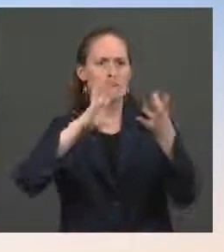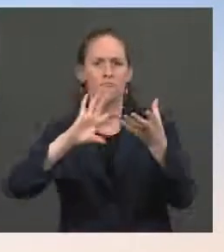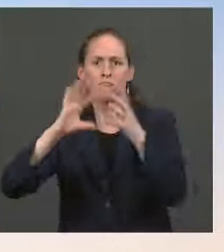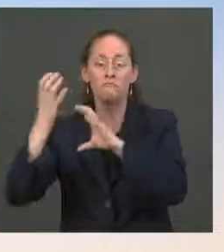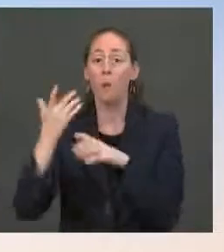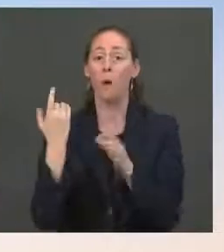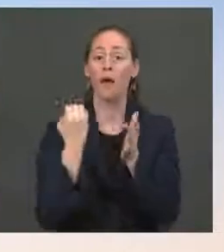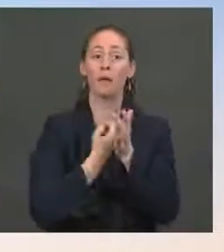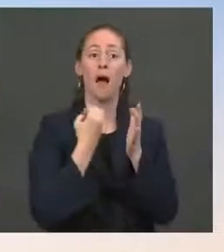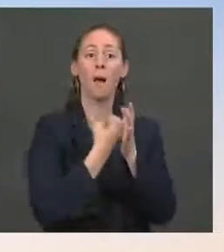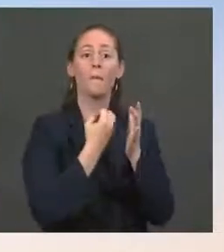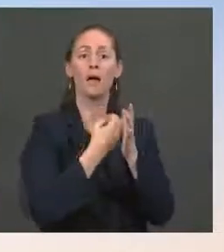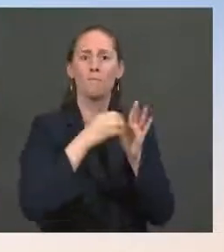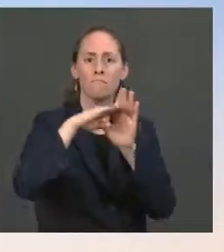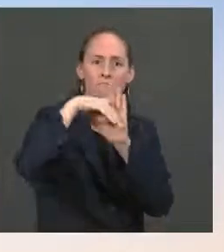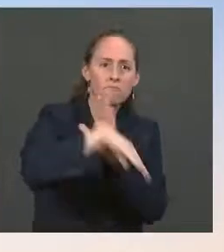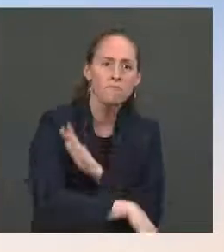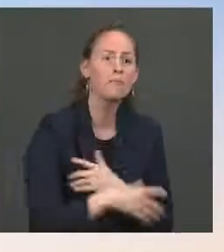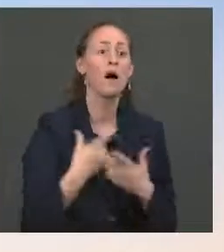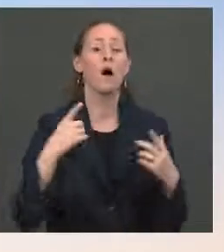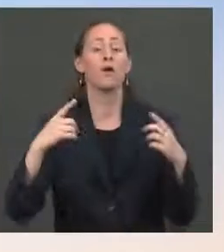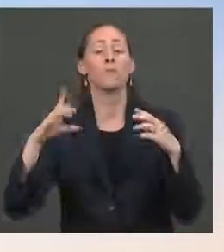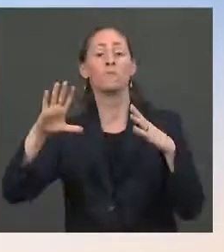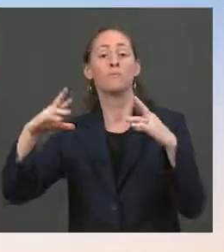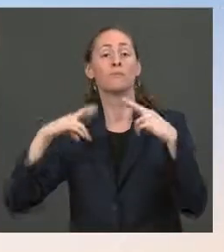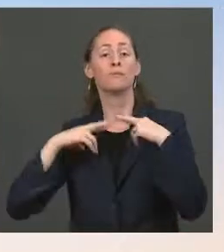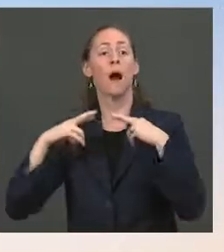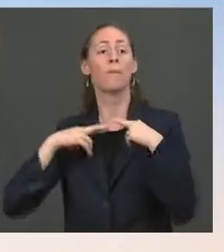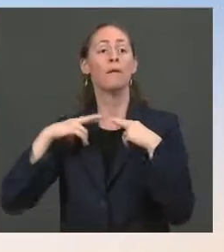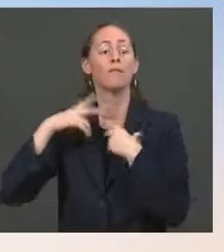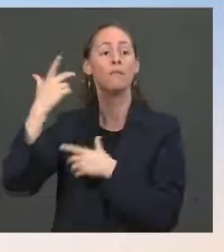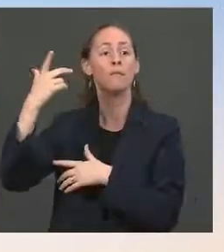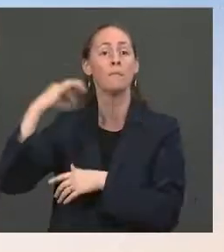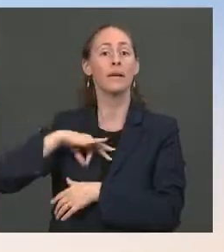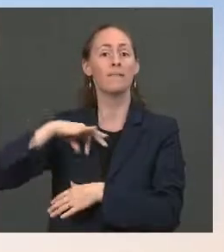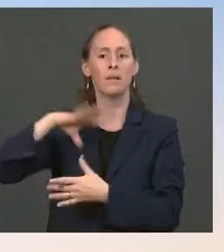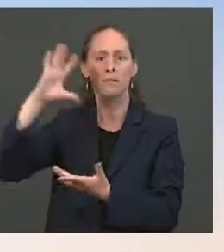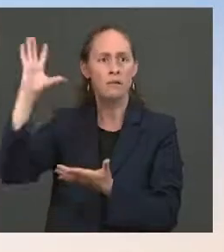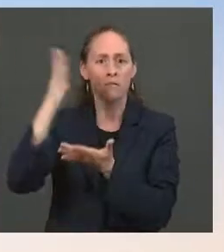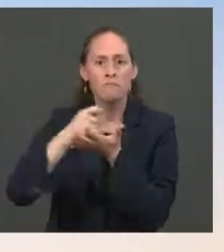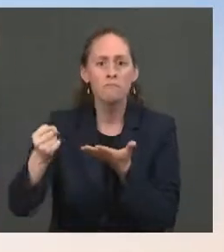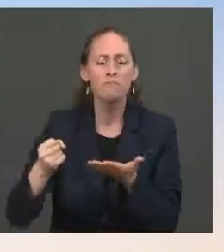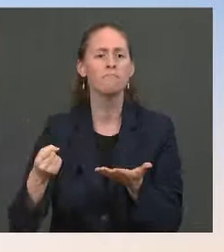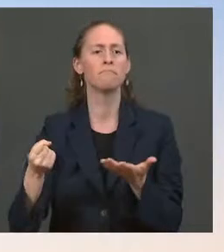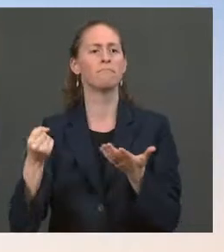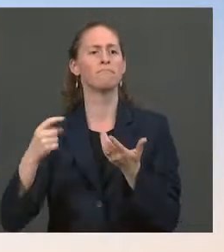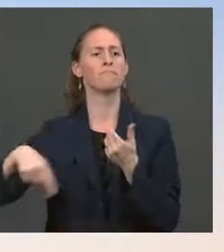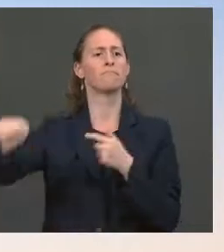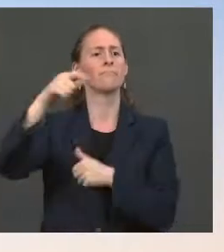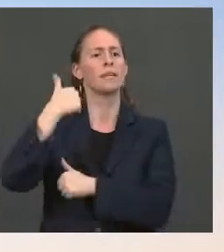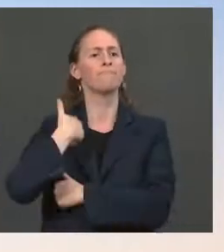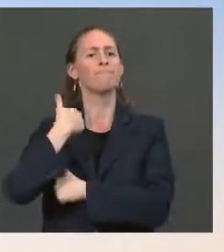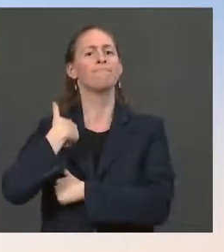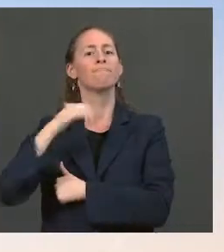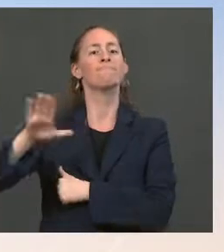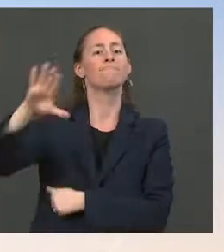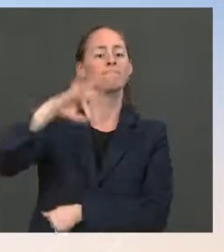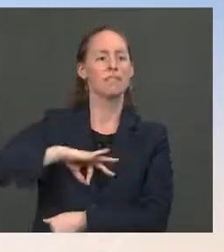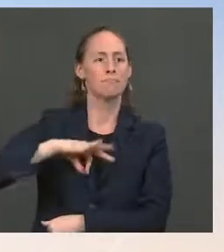savings, salaries for service members. There's a great deal that is at risk for Americans who are going to be waiting at